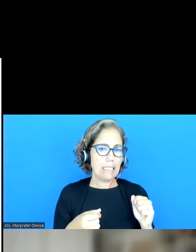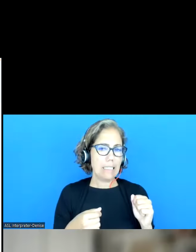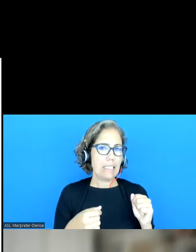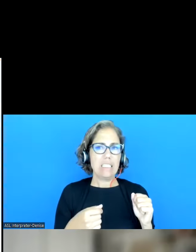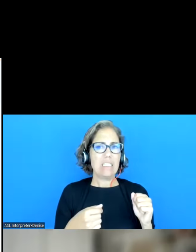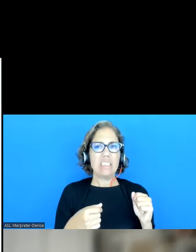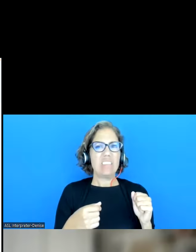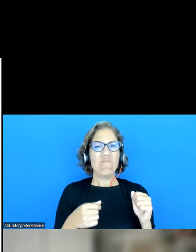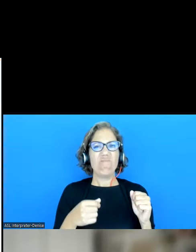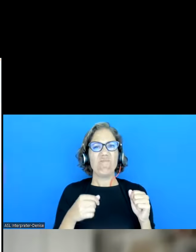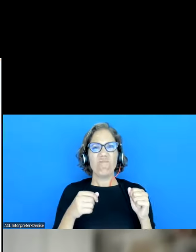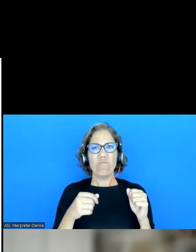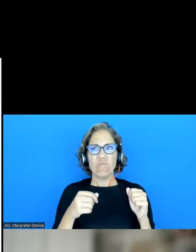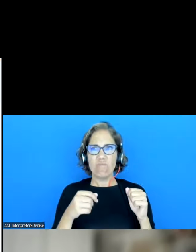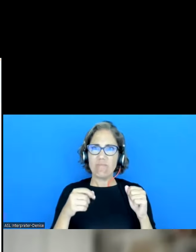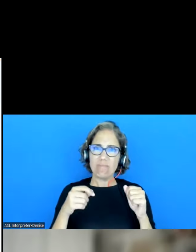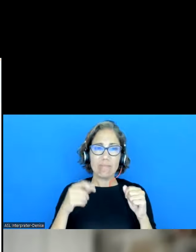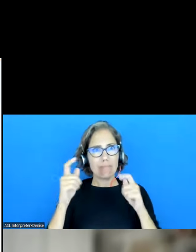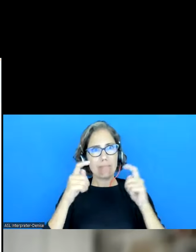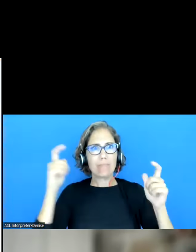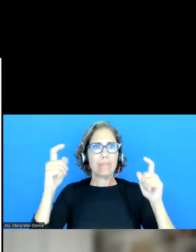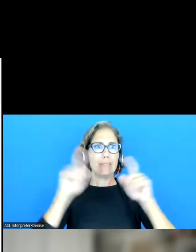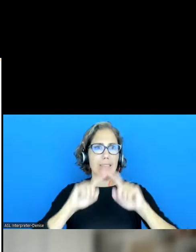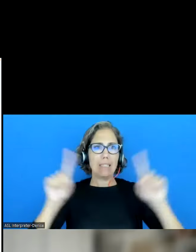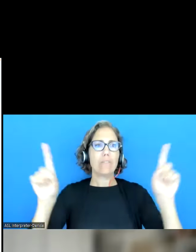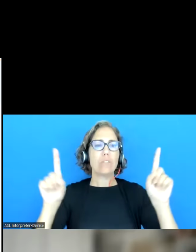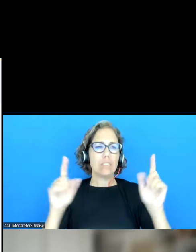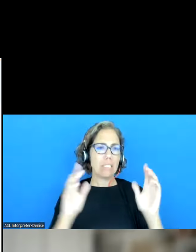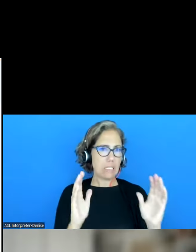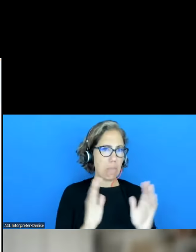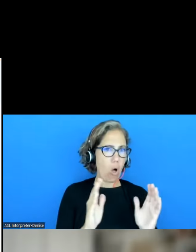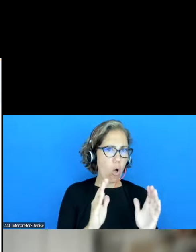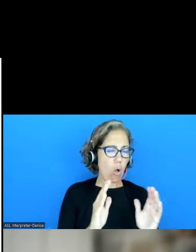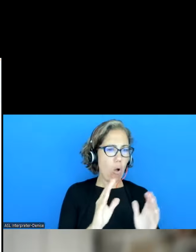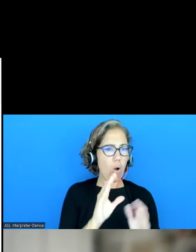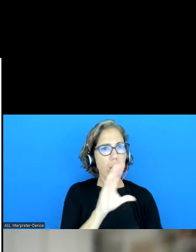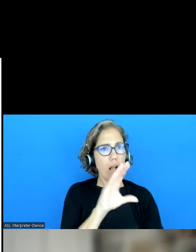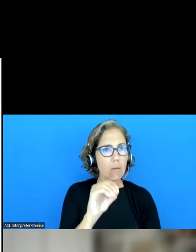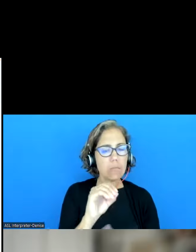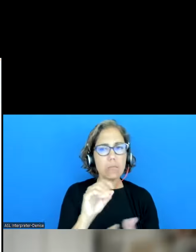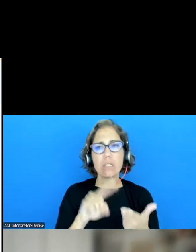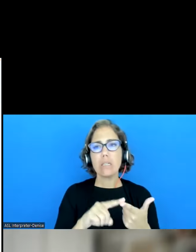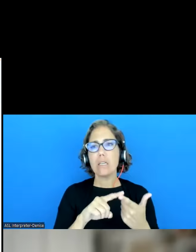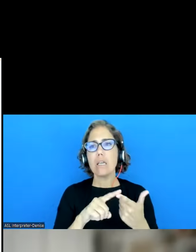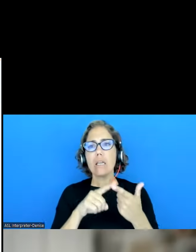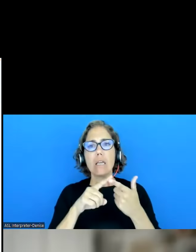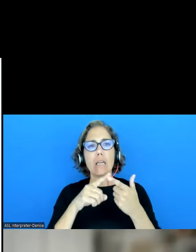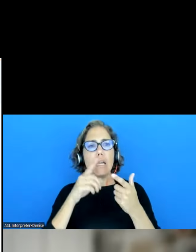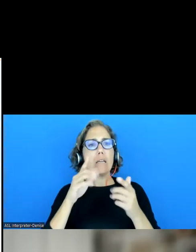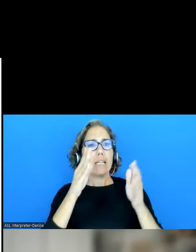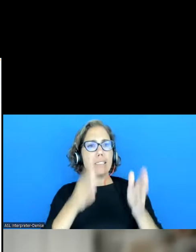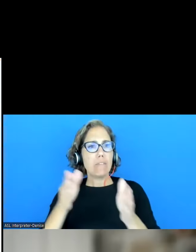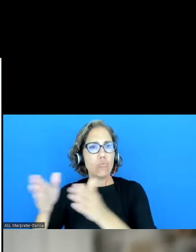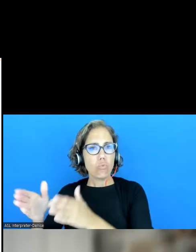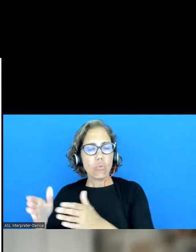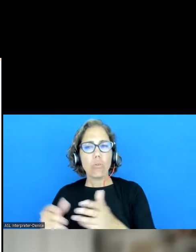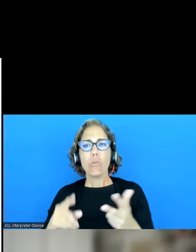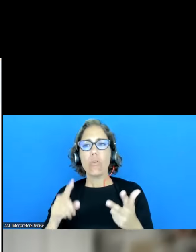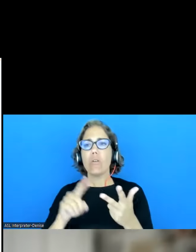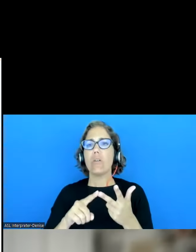big differences between what a small company should do, what individuals should do, what big